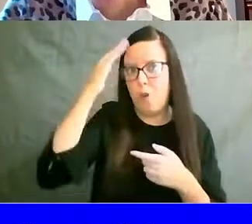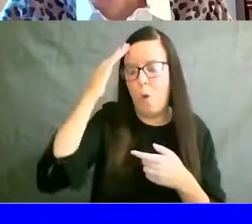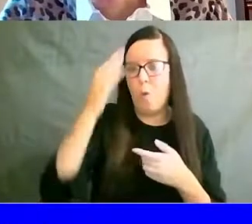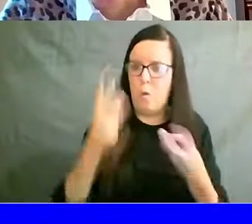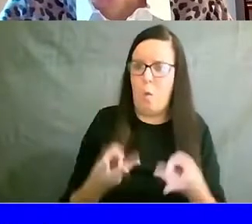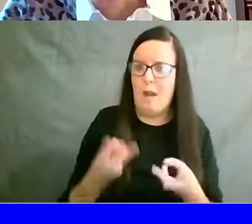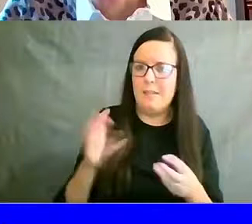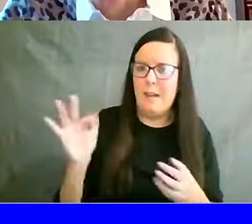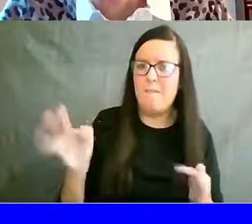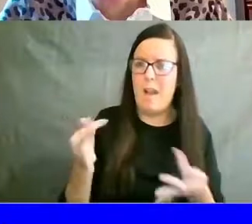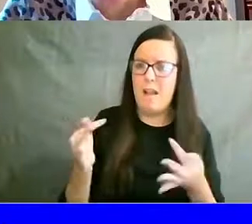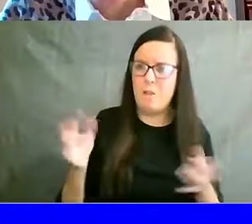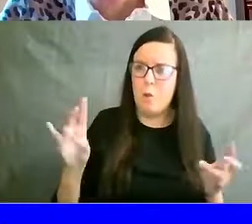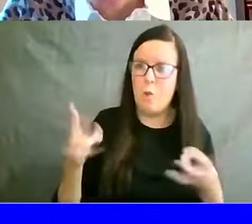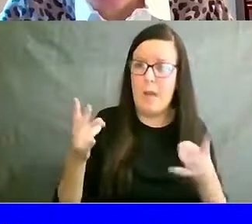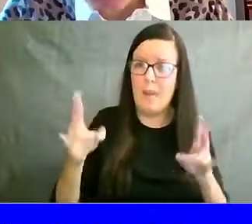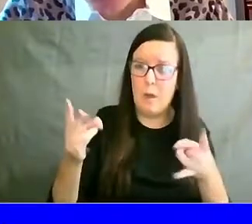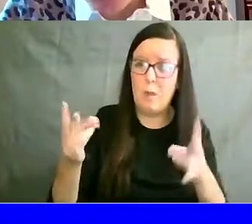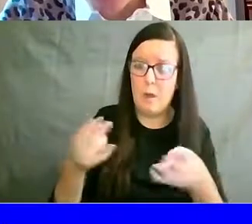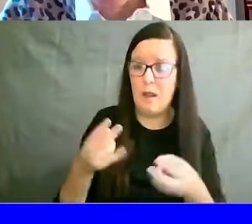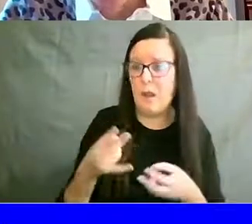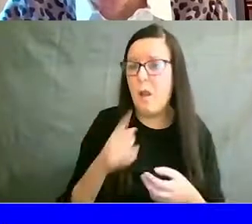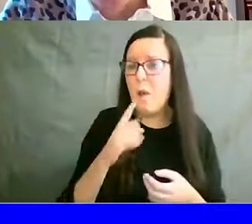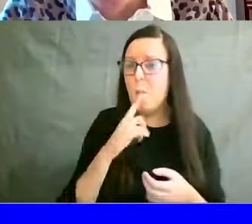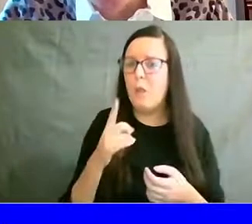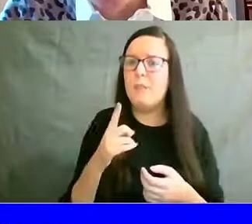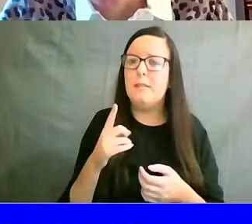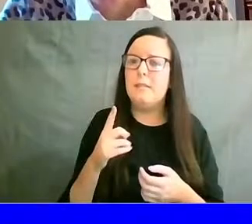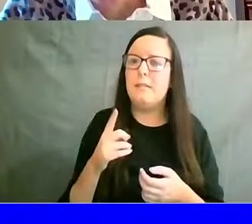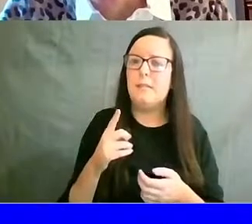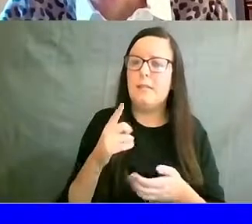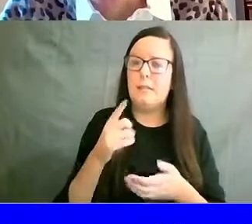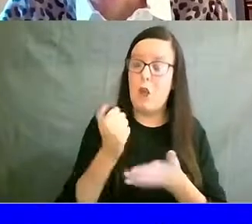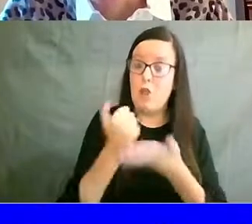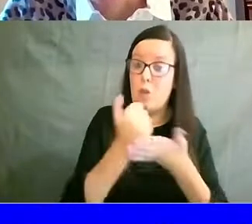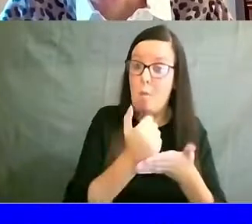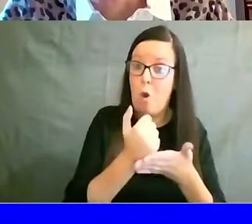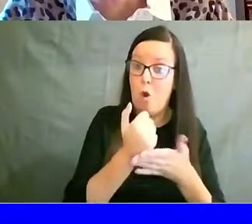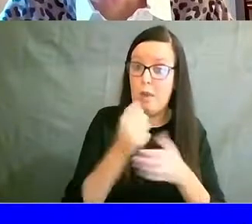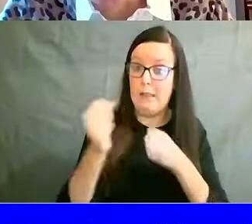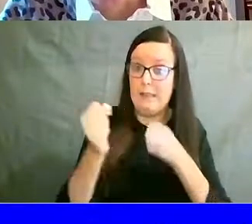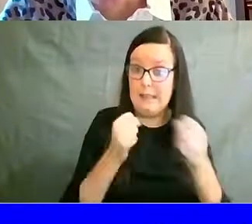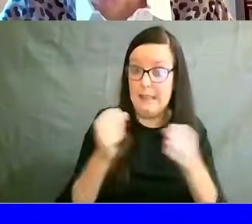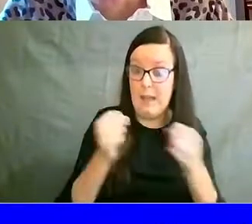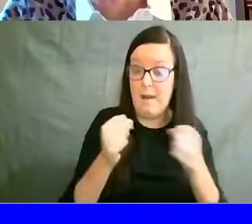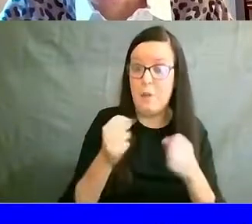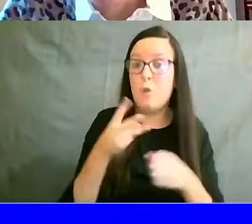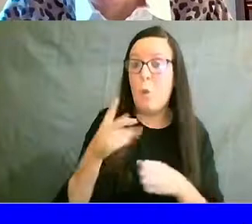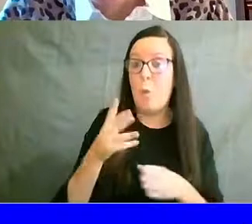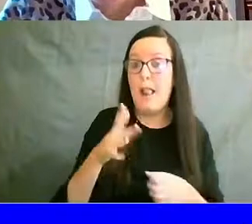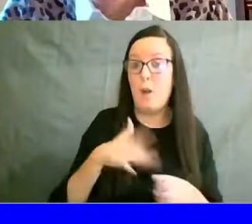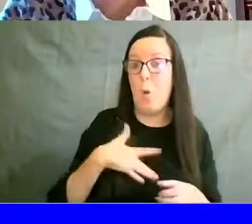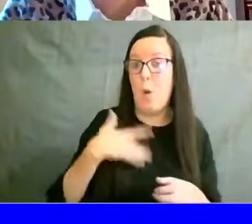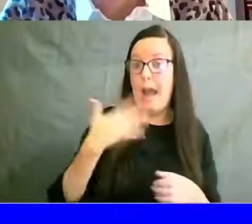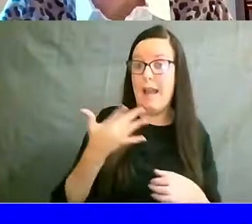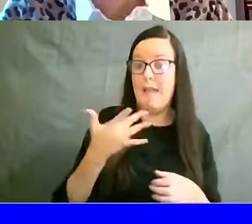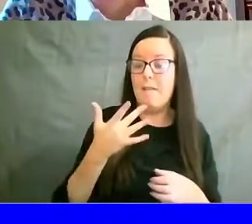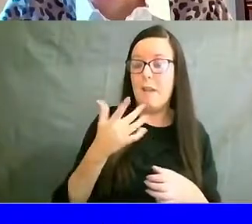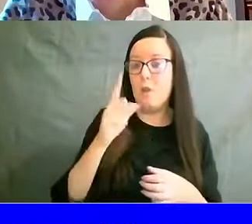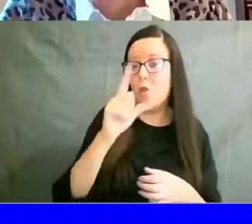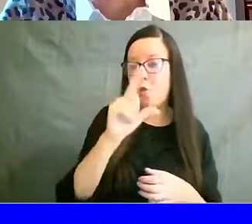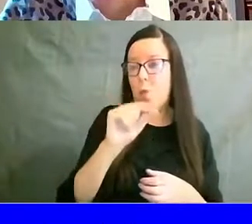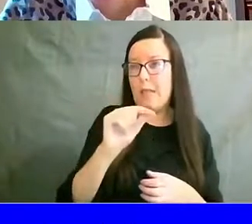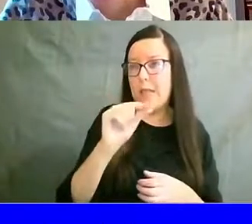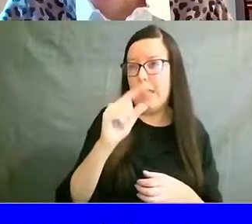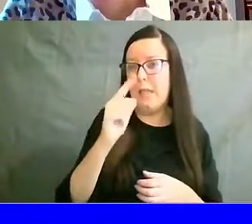from the point of view of the decision support service, as far as we're concerned, we're on track for go live in the middle of 2022. The